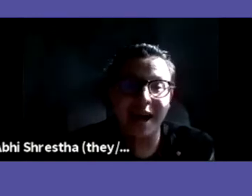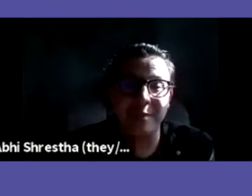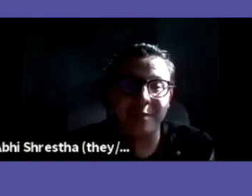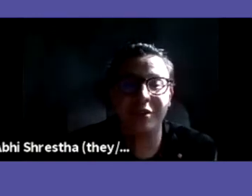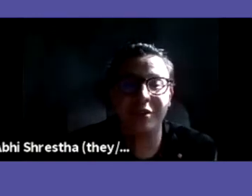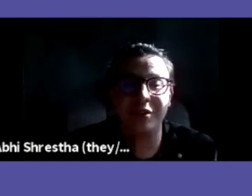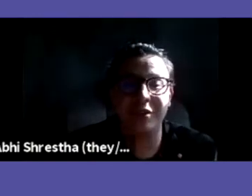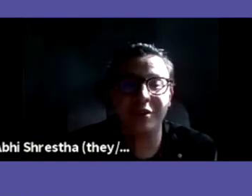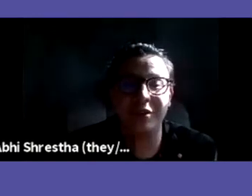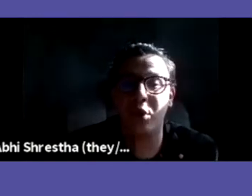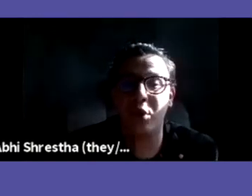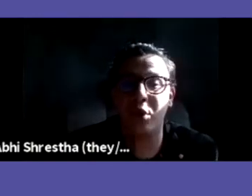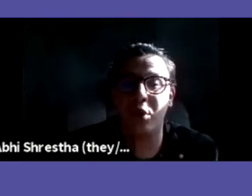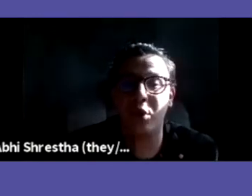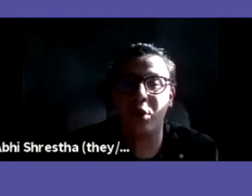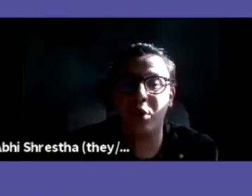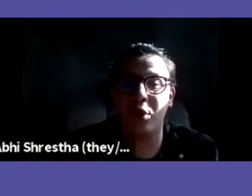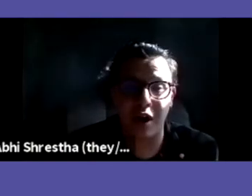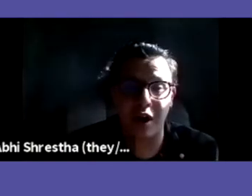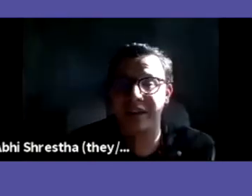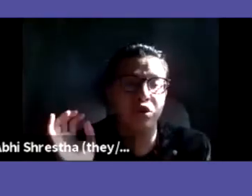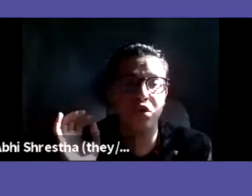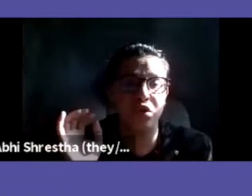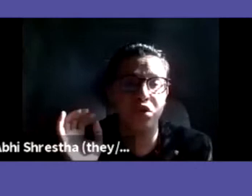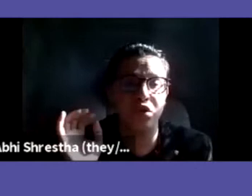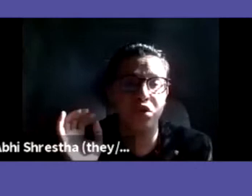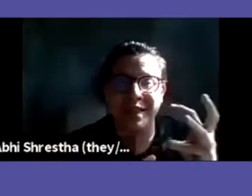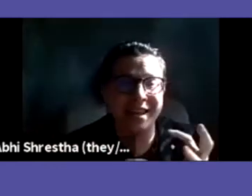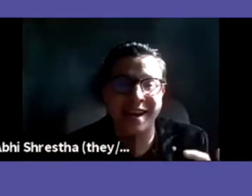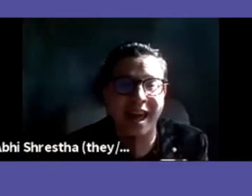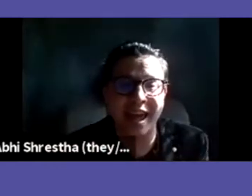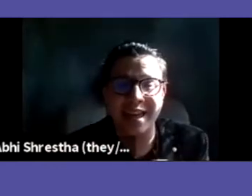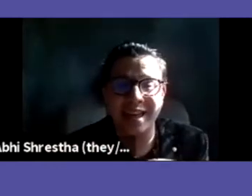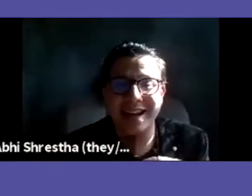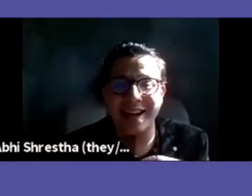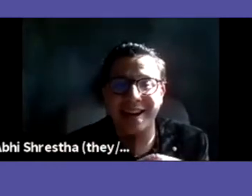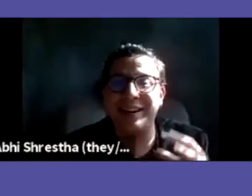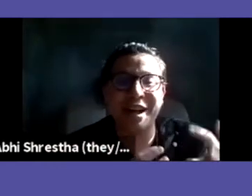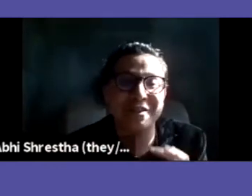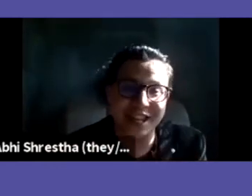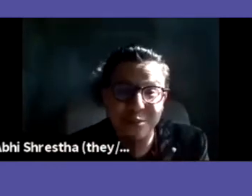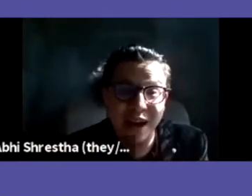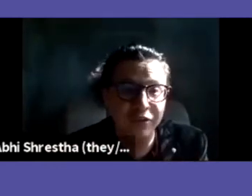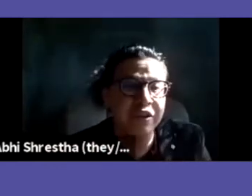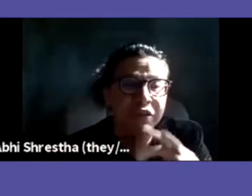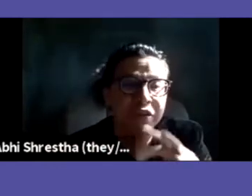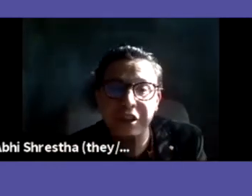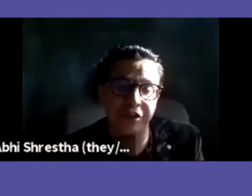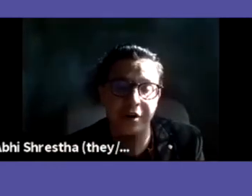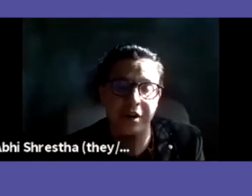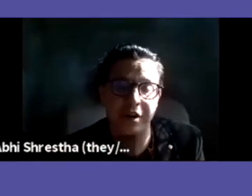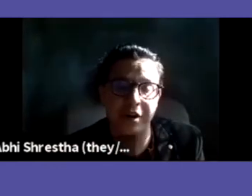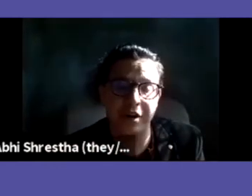around logistics of webinar. If you have a question about something Erika and I are in conversation about, feel free